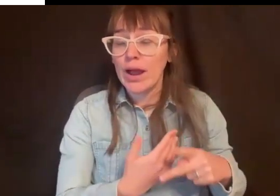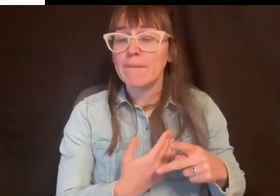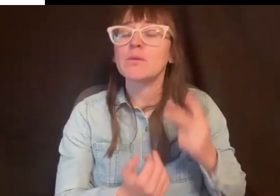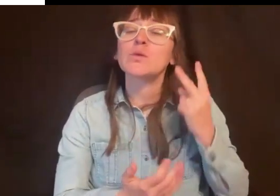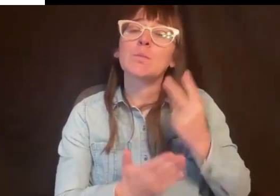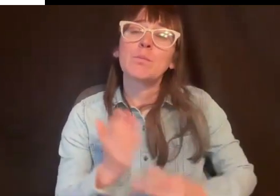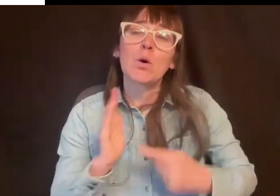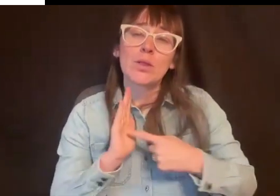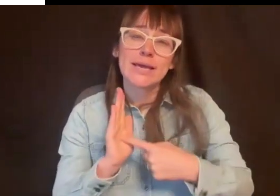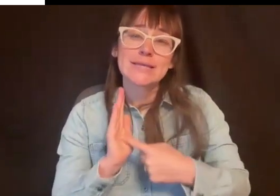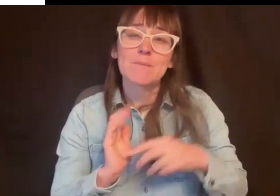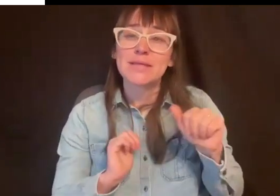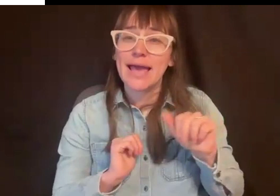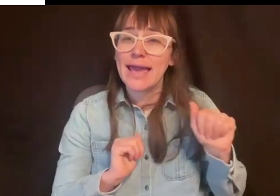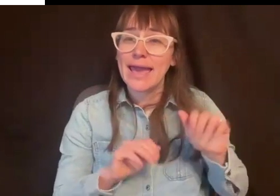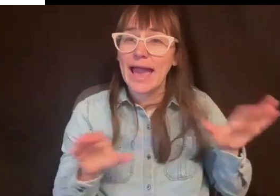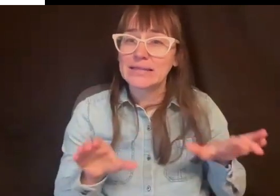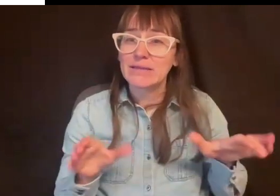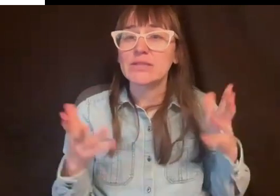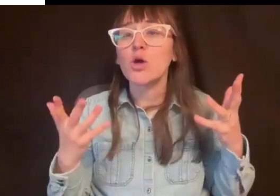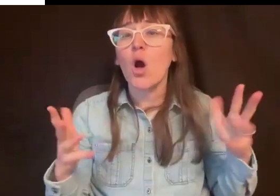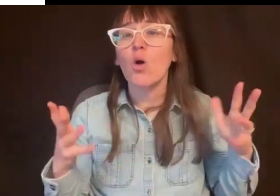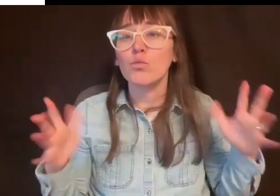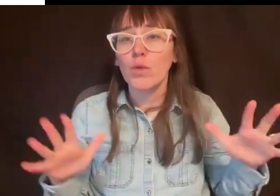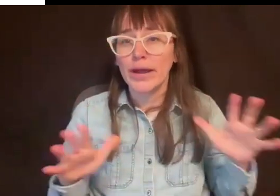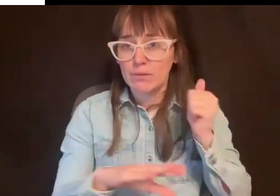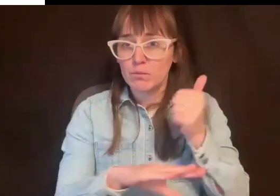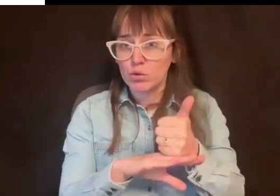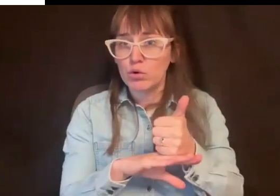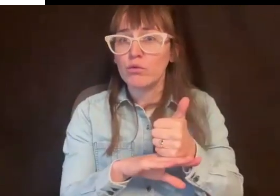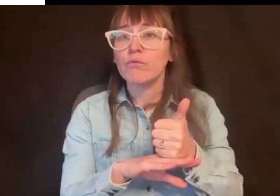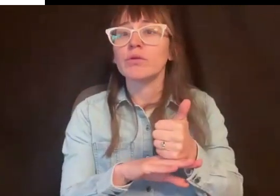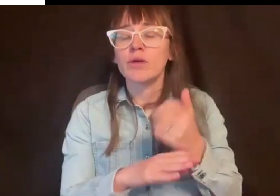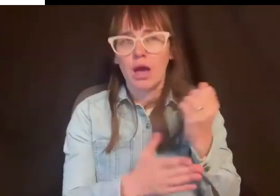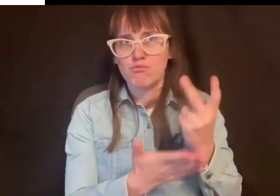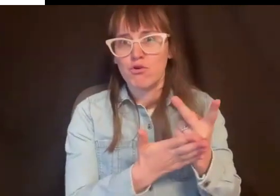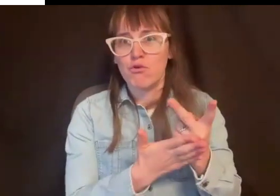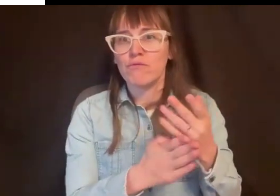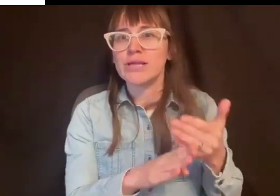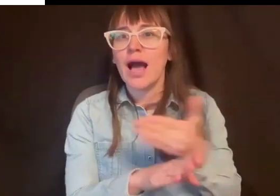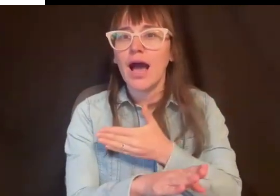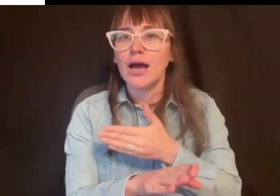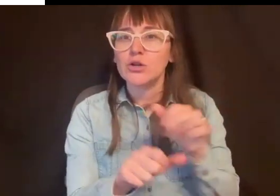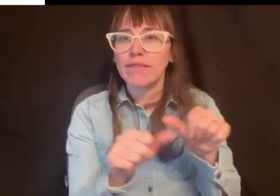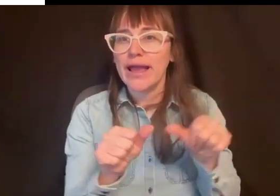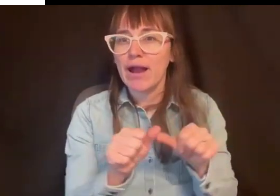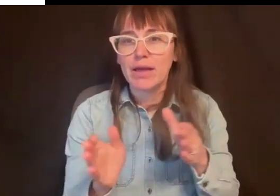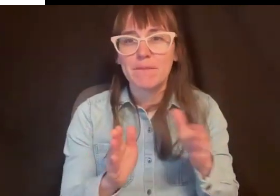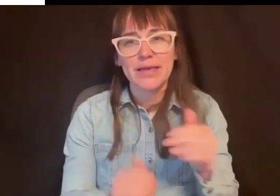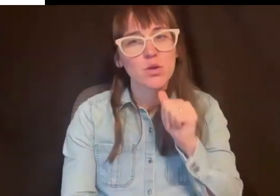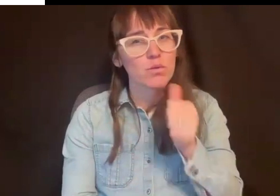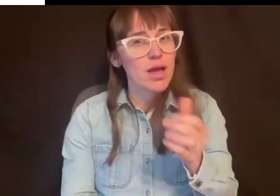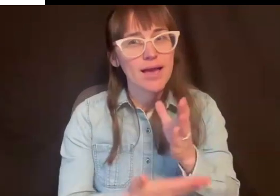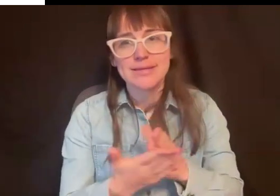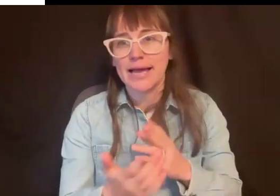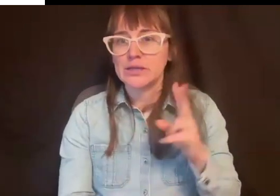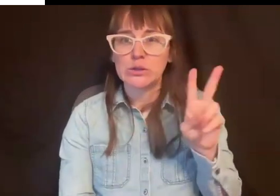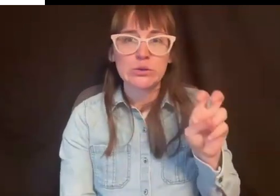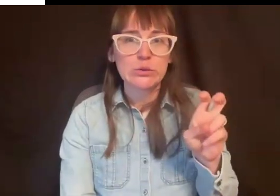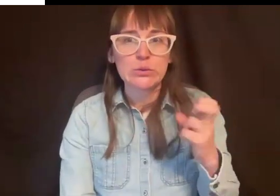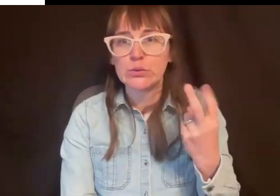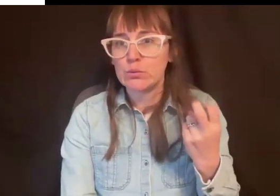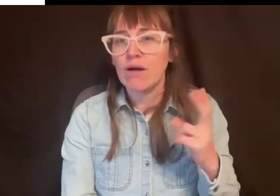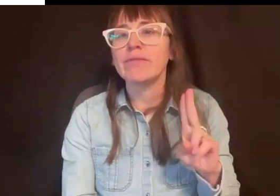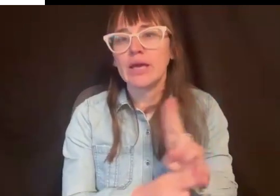examples, AAA's activities are already approved under the area plan. They are not Section 212 agreements. They rely on Older Americans Act funding.